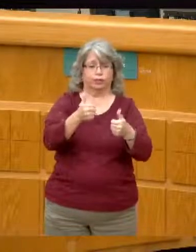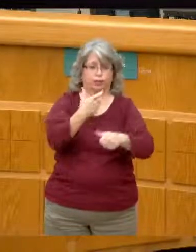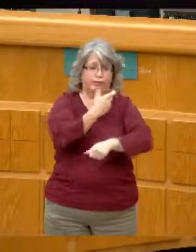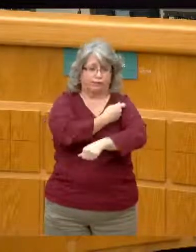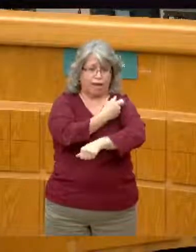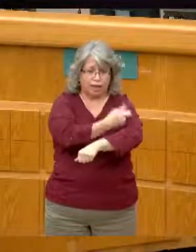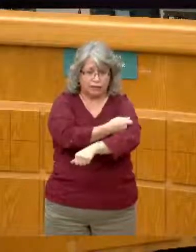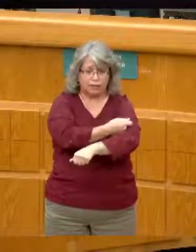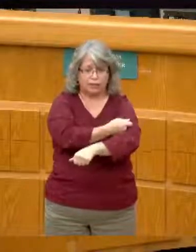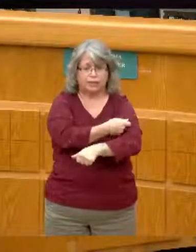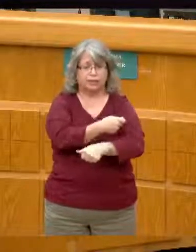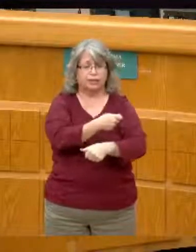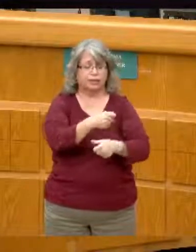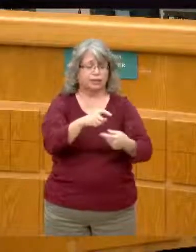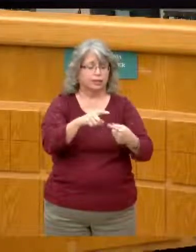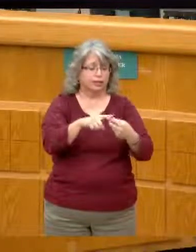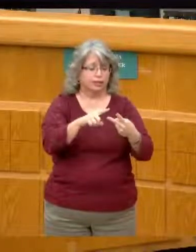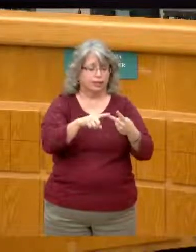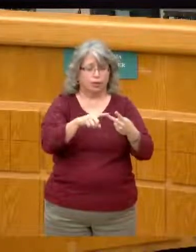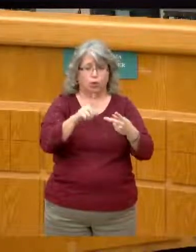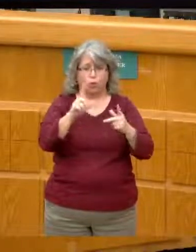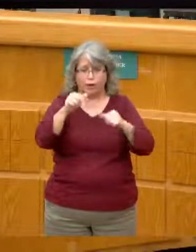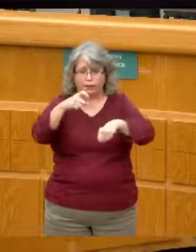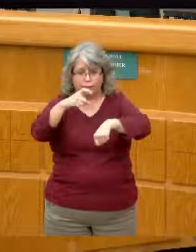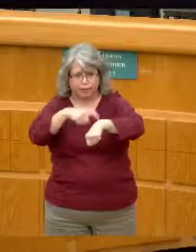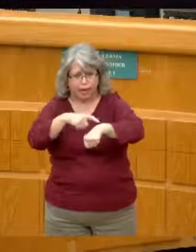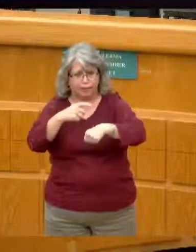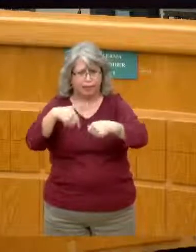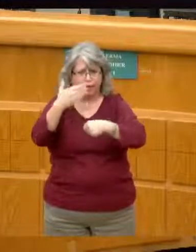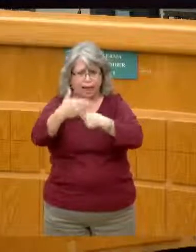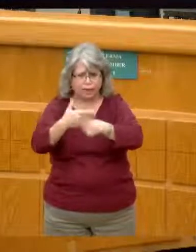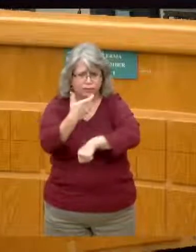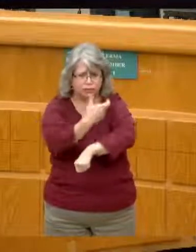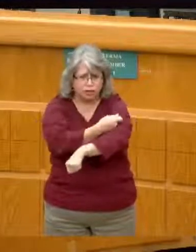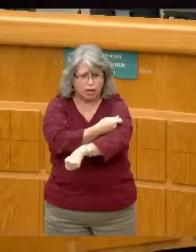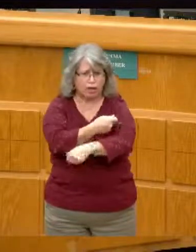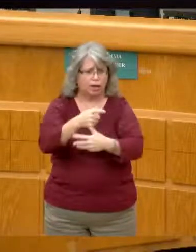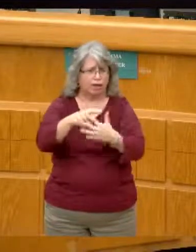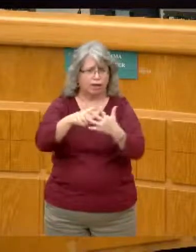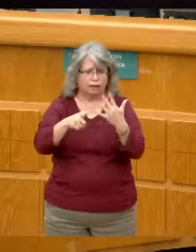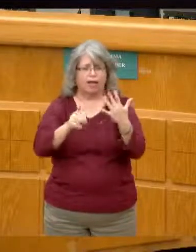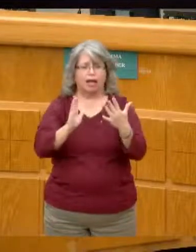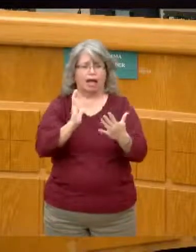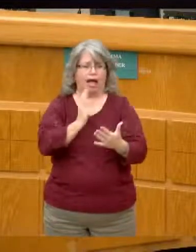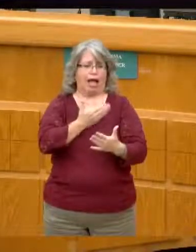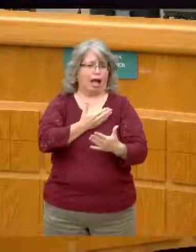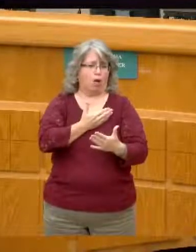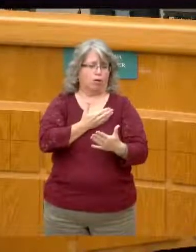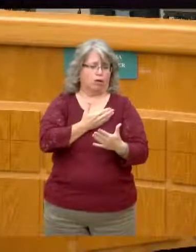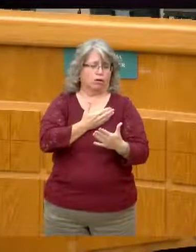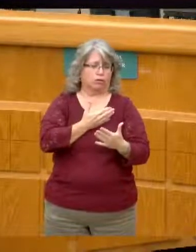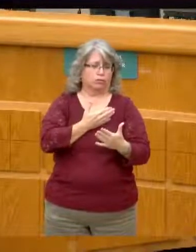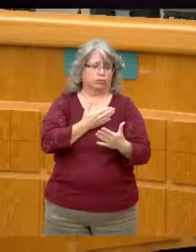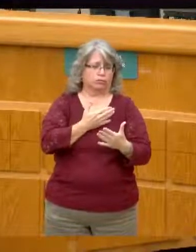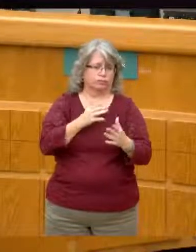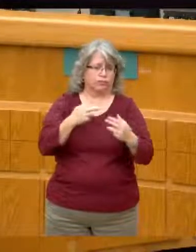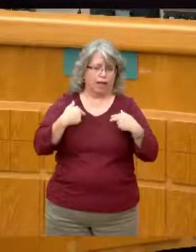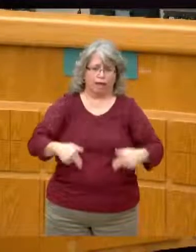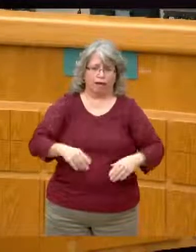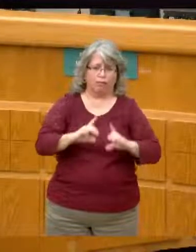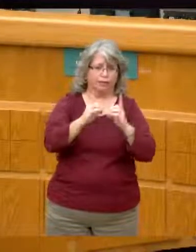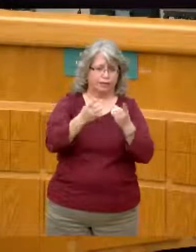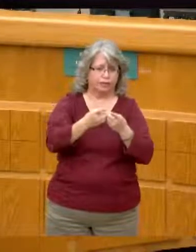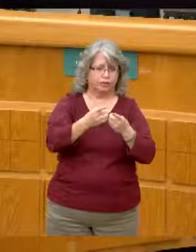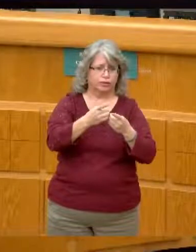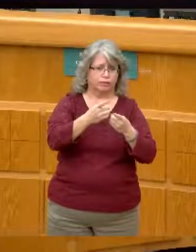due, what you're supposed to get, all of our health district sites out there are ready and to help you out and help you make that